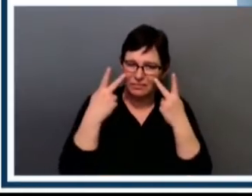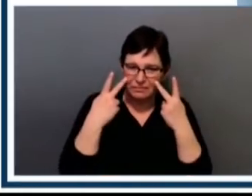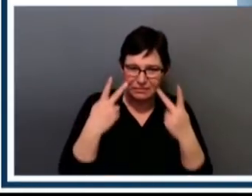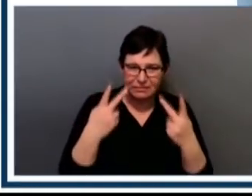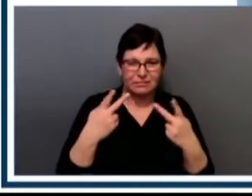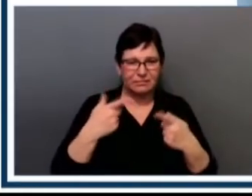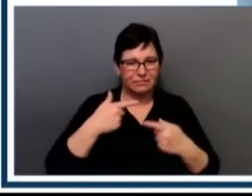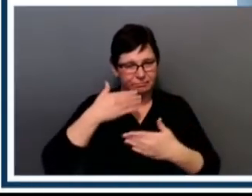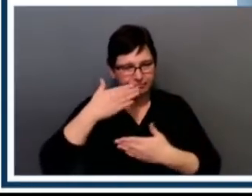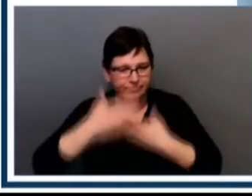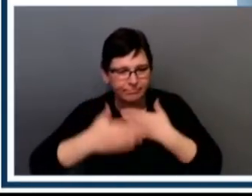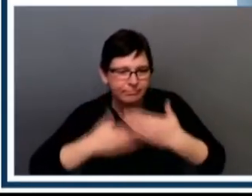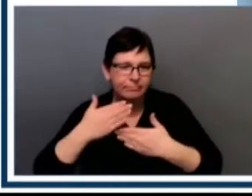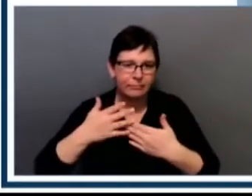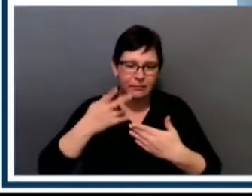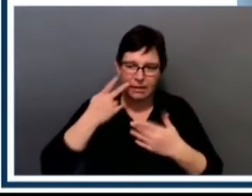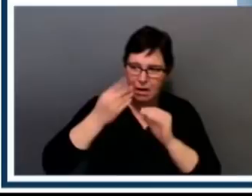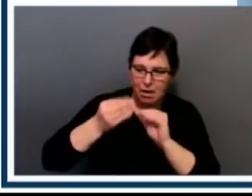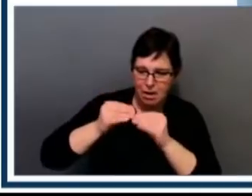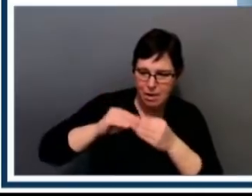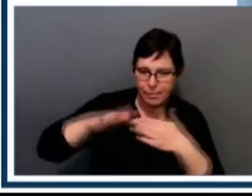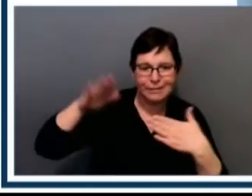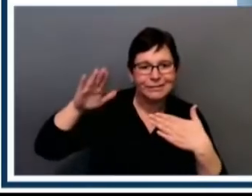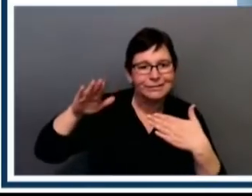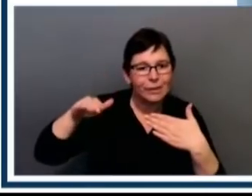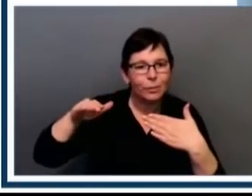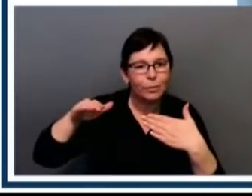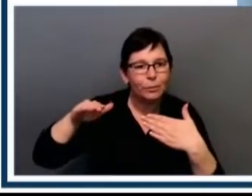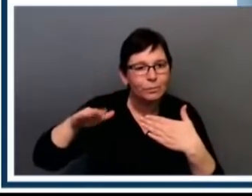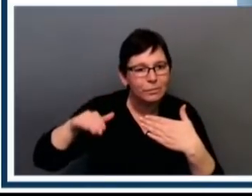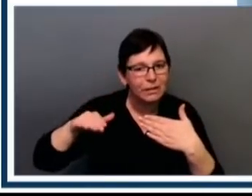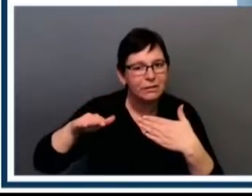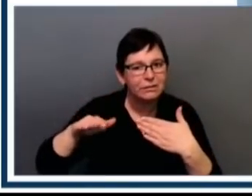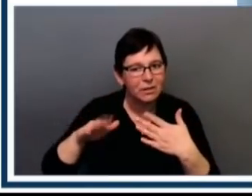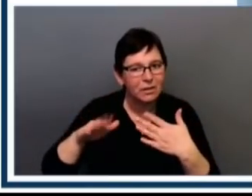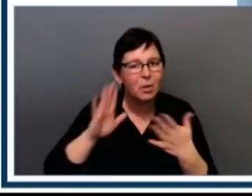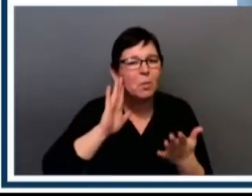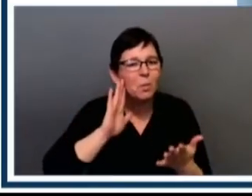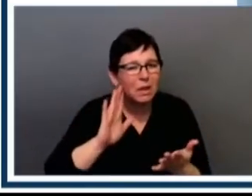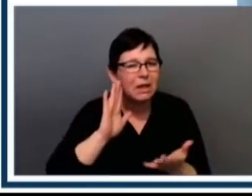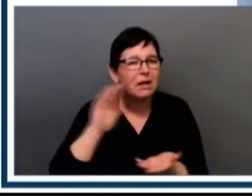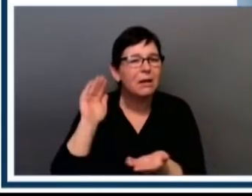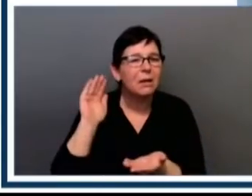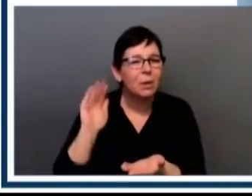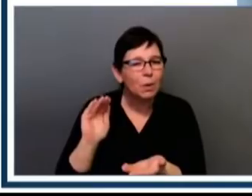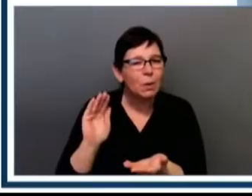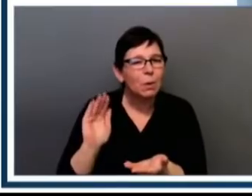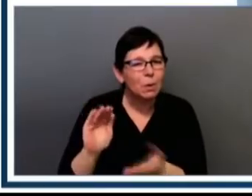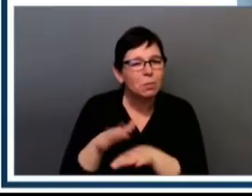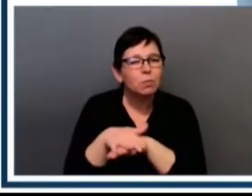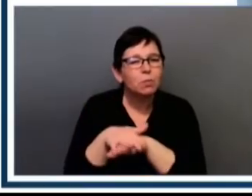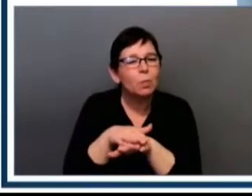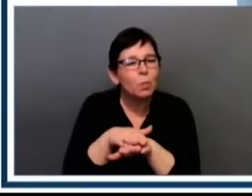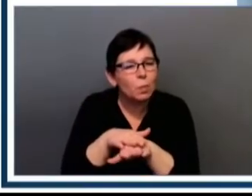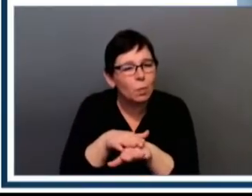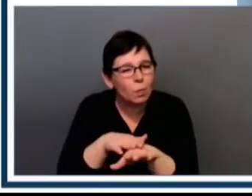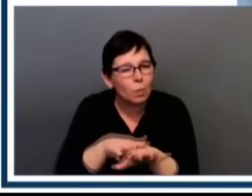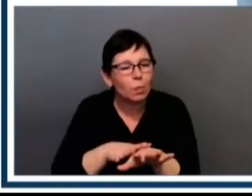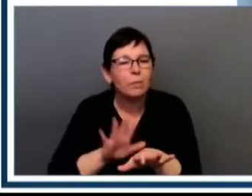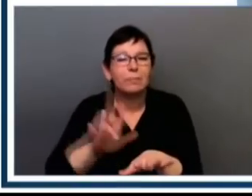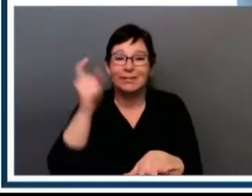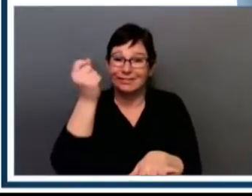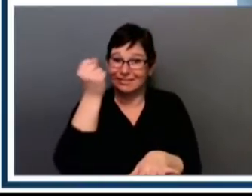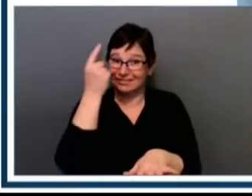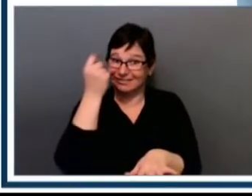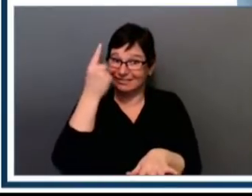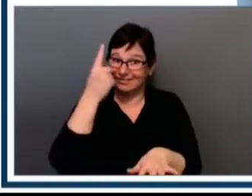somewhat. But again, a lot of that depends on actually what choices we make. So just because we're not requiring